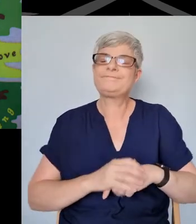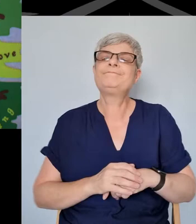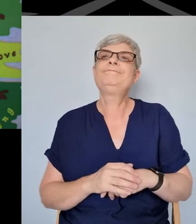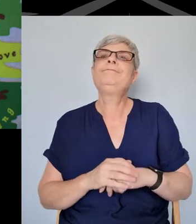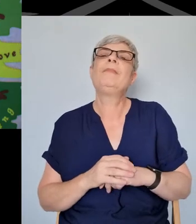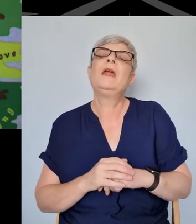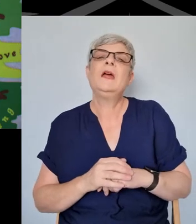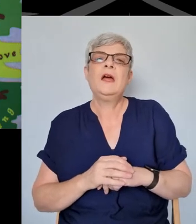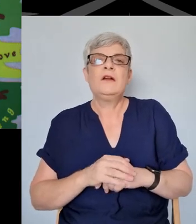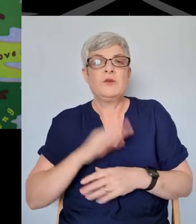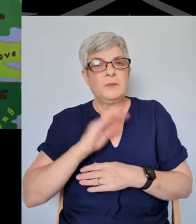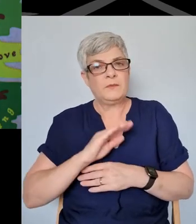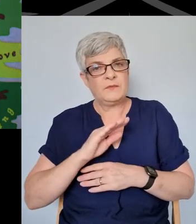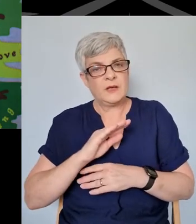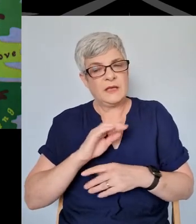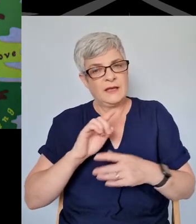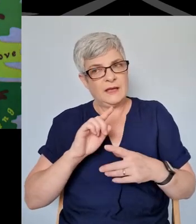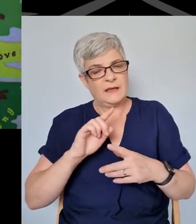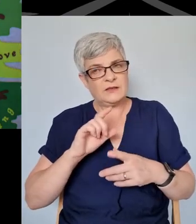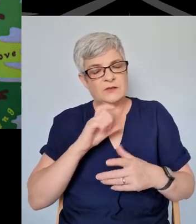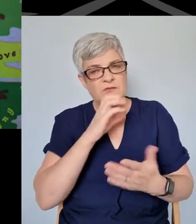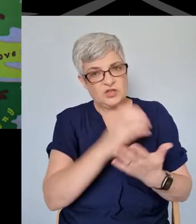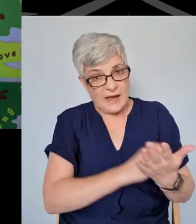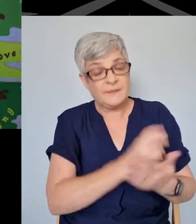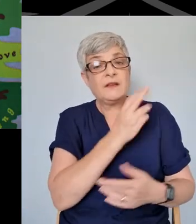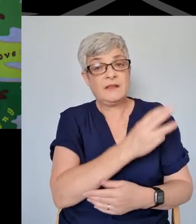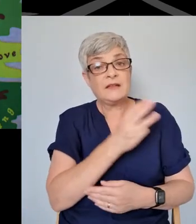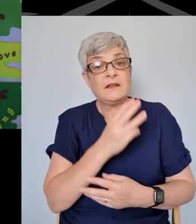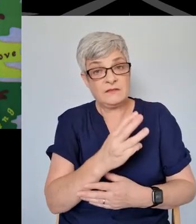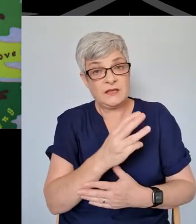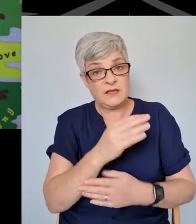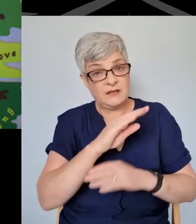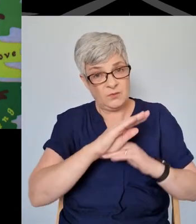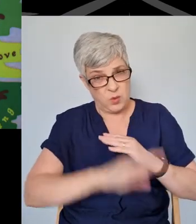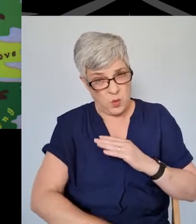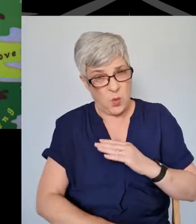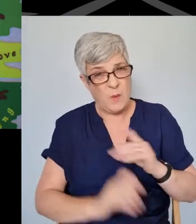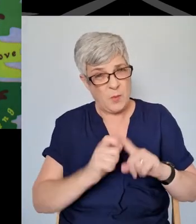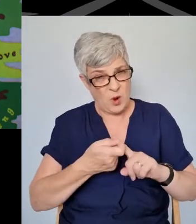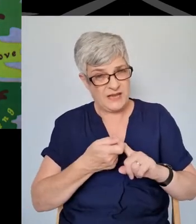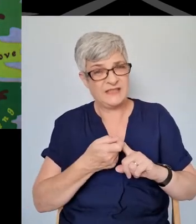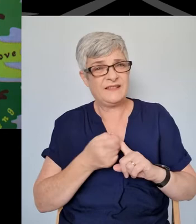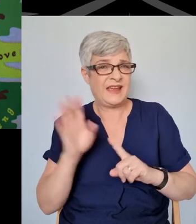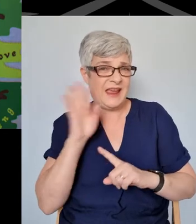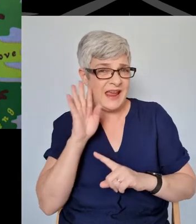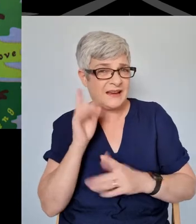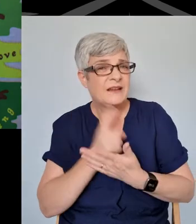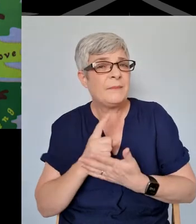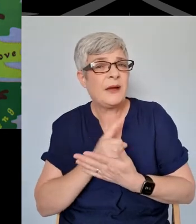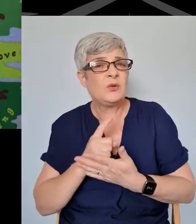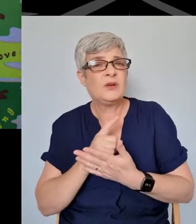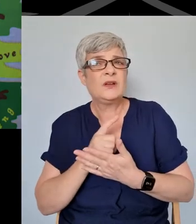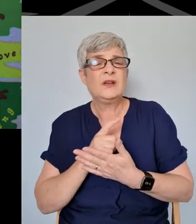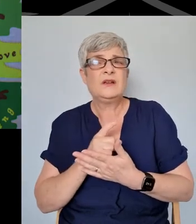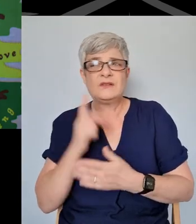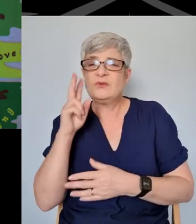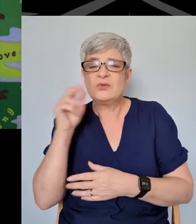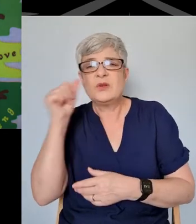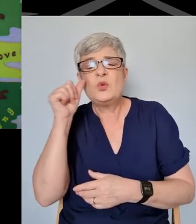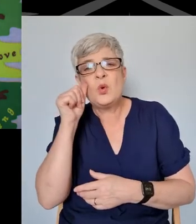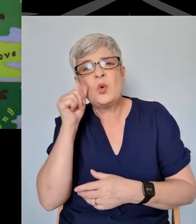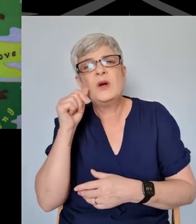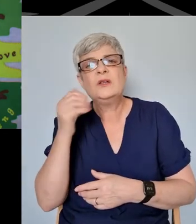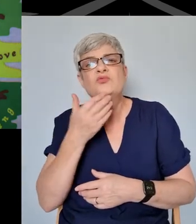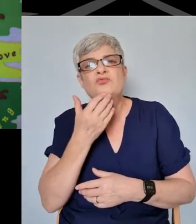Now, from the low point in chapter 33 in Ezekiel, where they heard about the destruction of Jerusalem, Ezekiel's